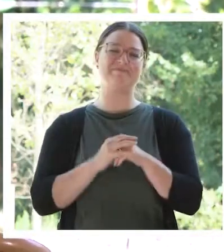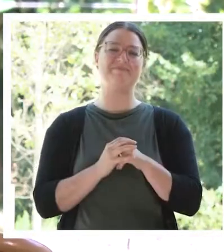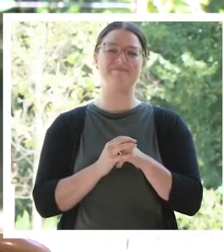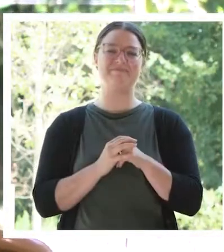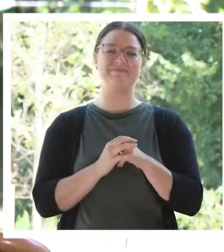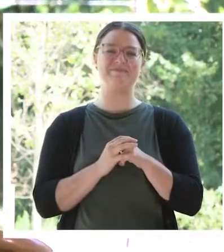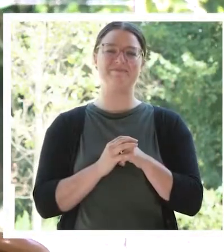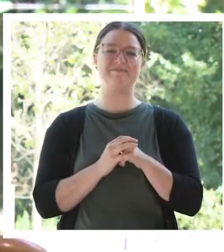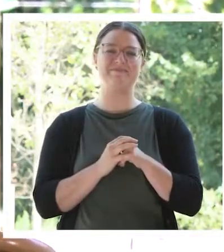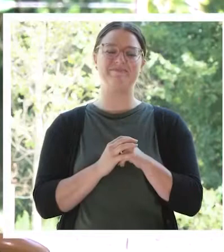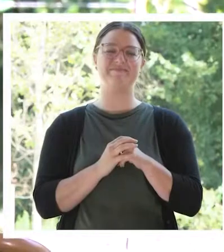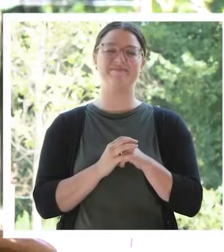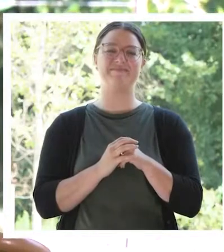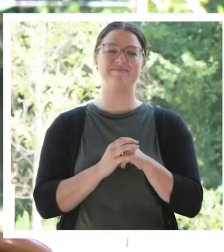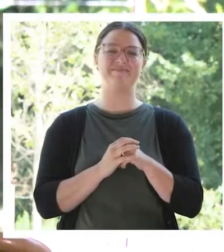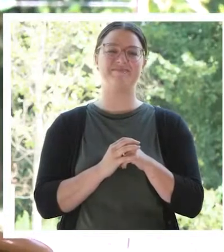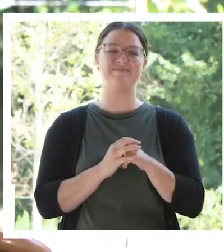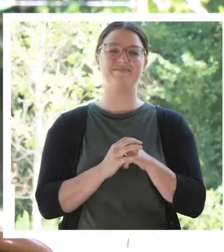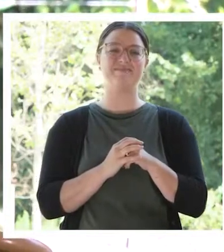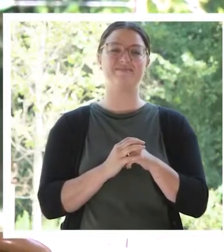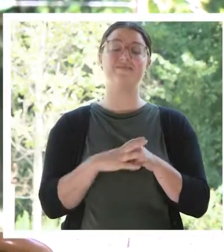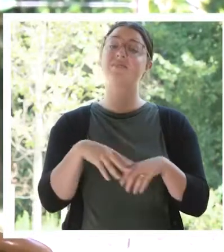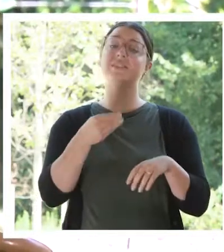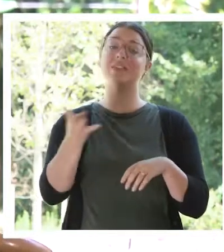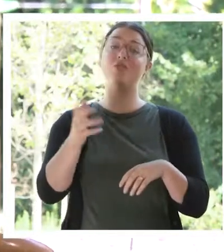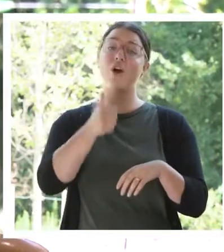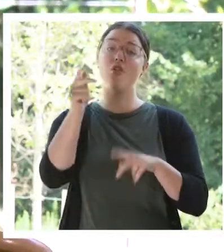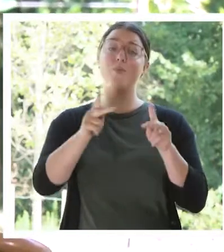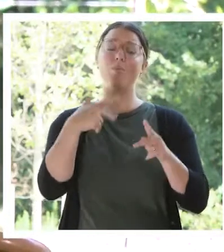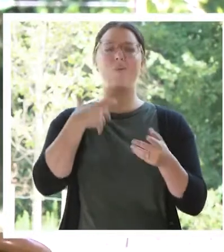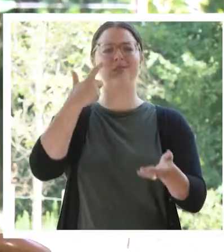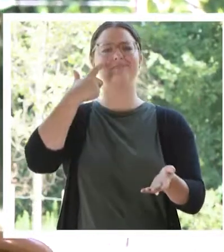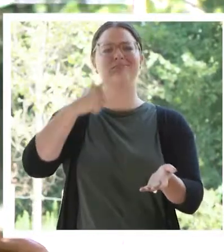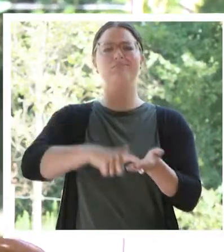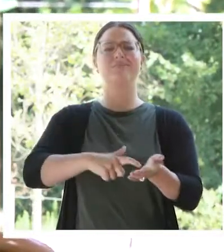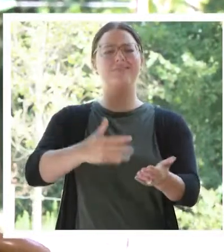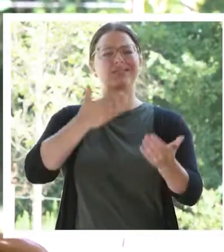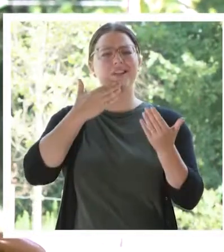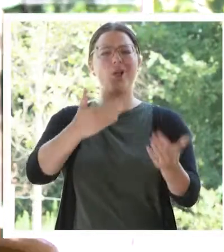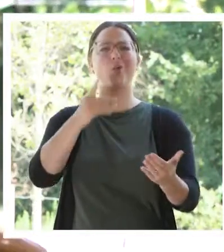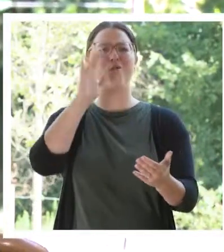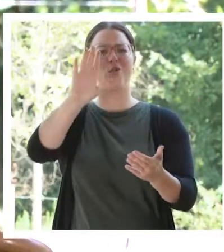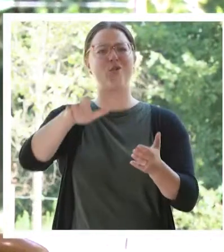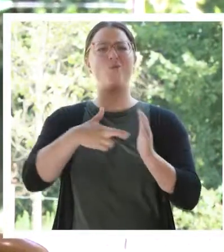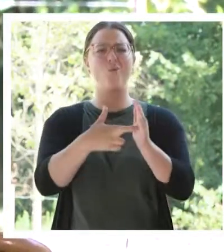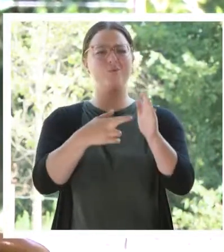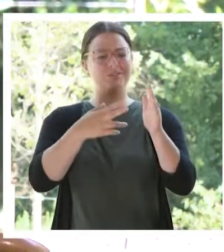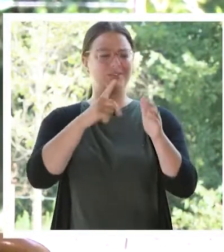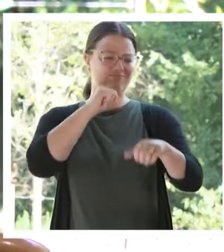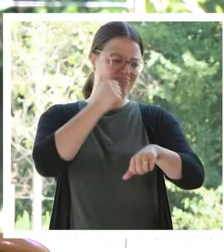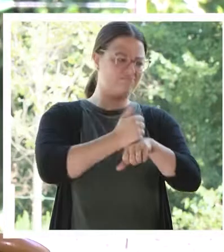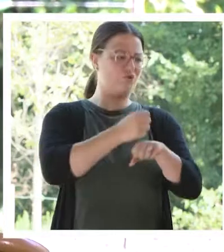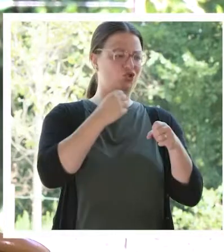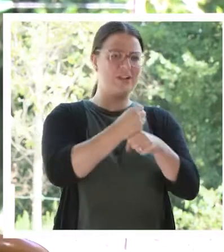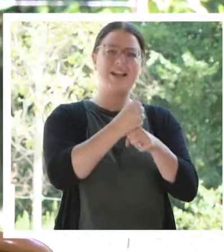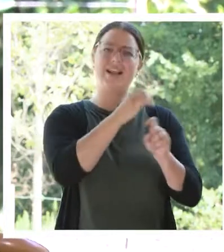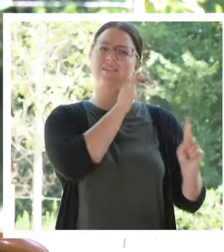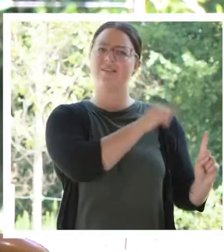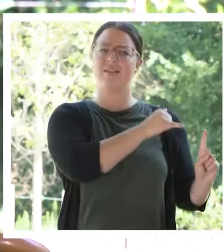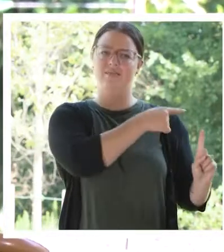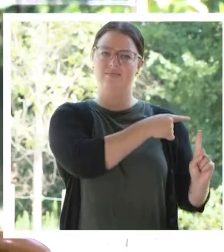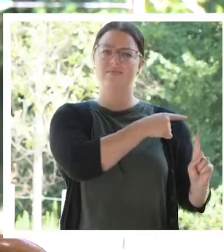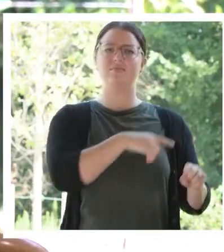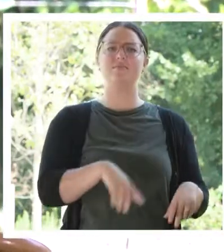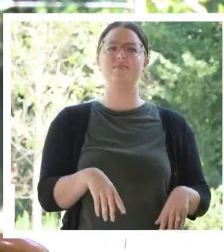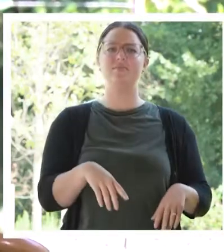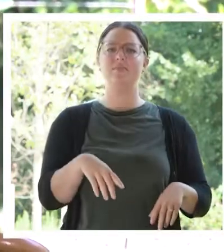There are a number of other people I want to acknowledge and thanks for their roles in the development of this memorial. Mayor John Kennard of Thurmont,